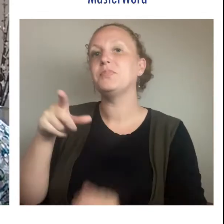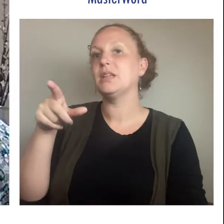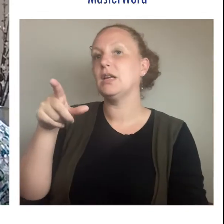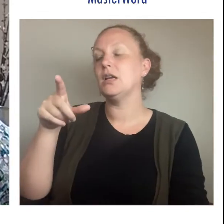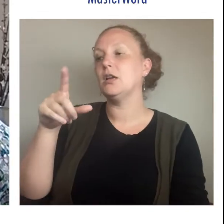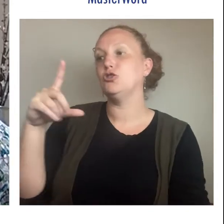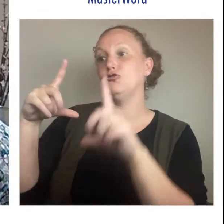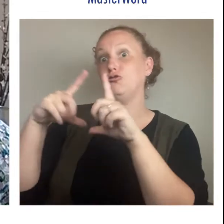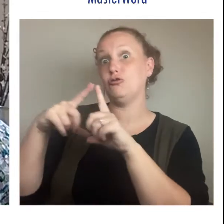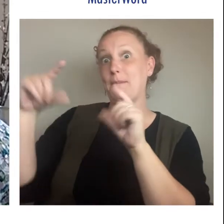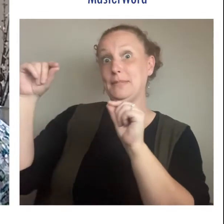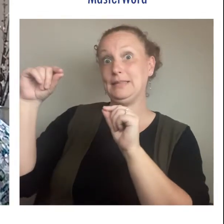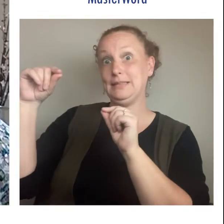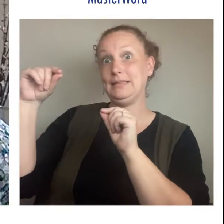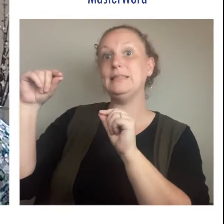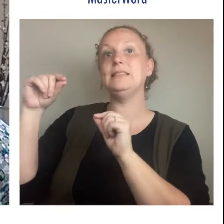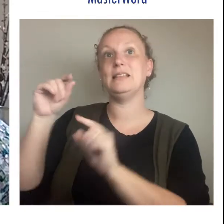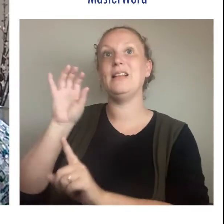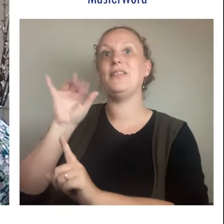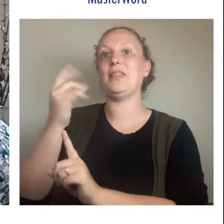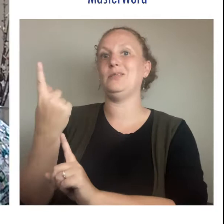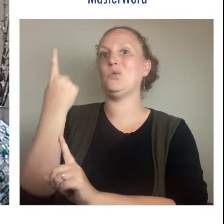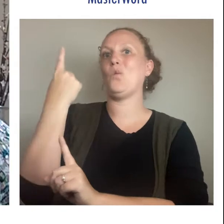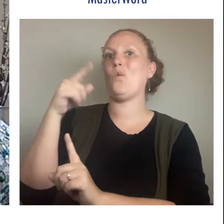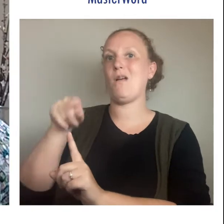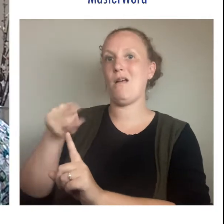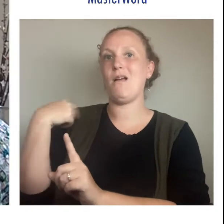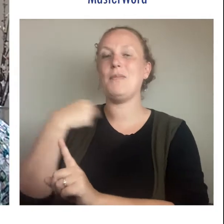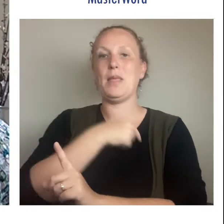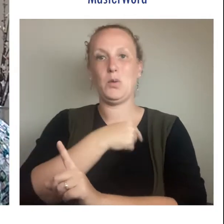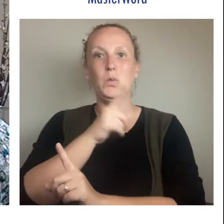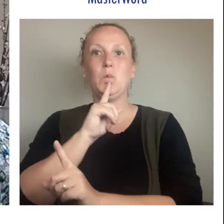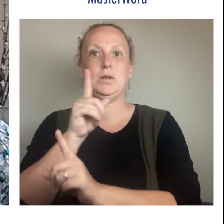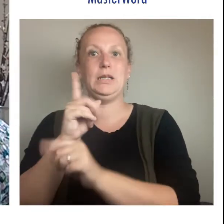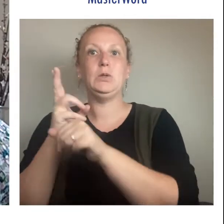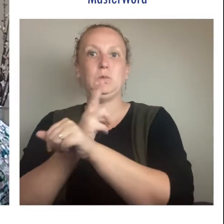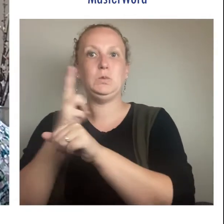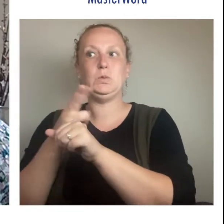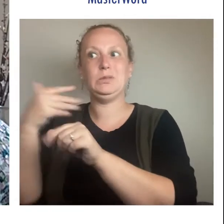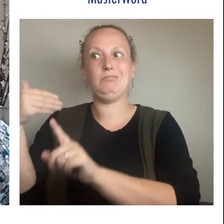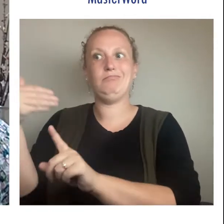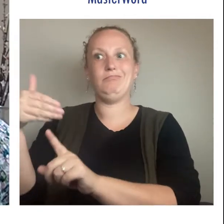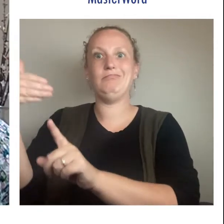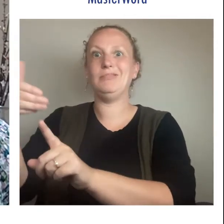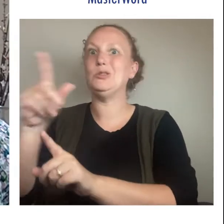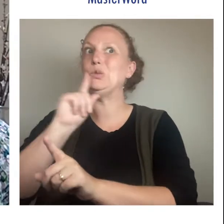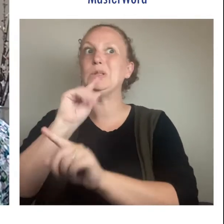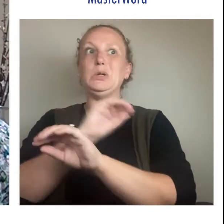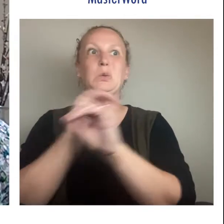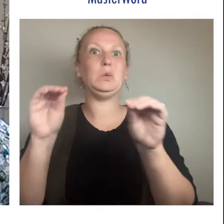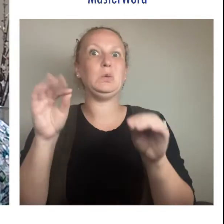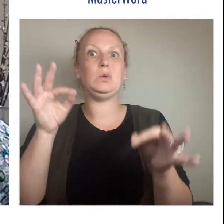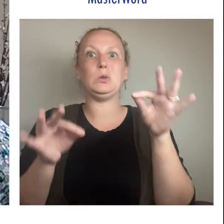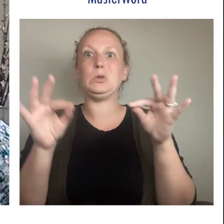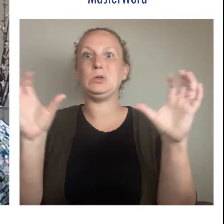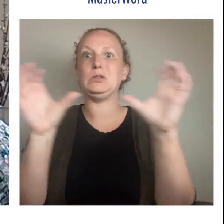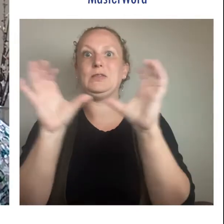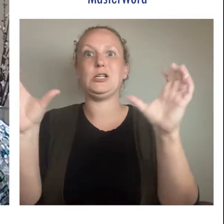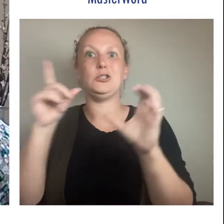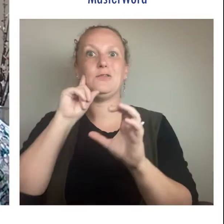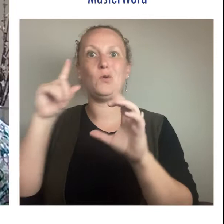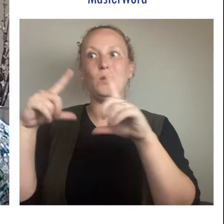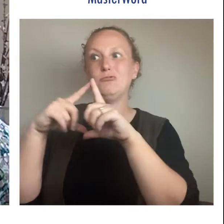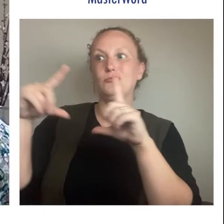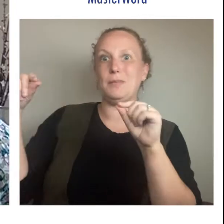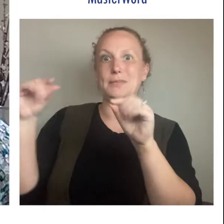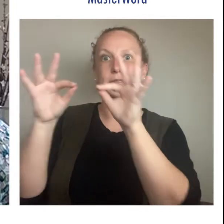with extensively at Winston & Strawn. There's really no court certification for that language. And so you